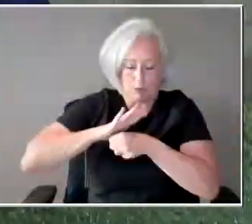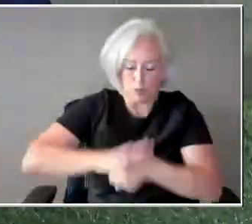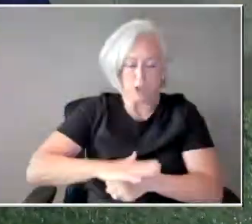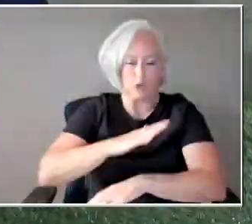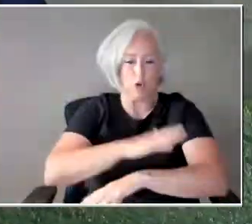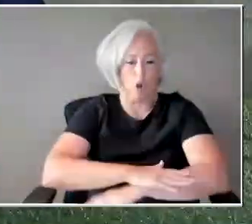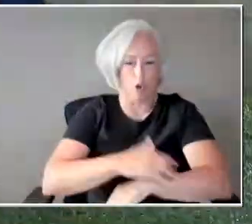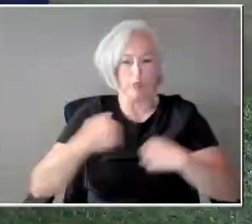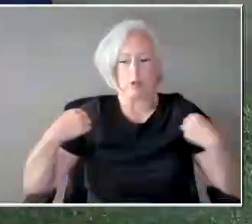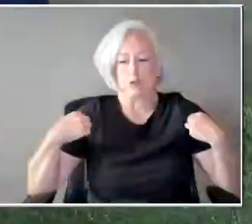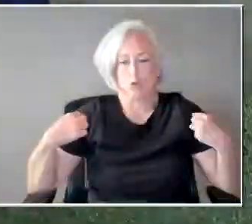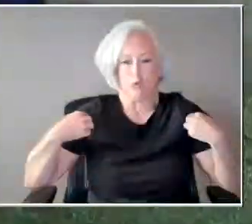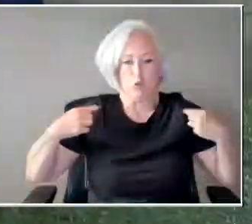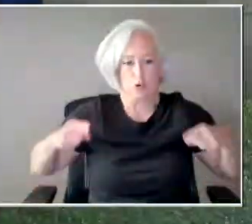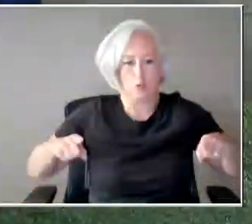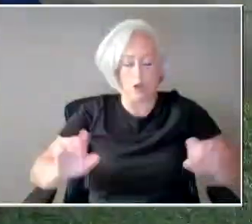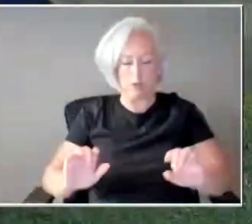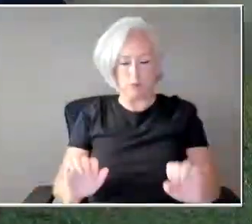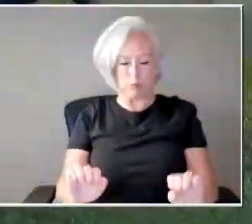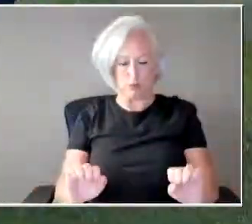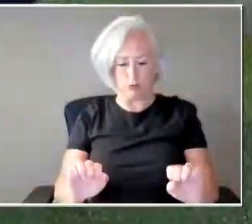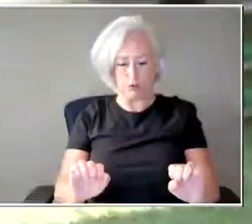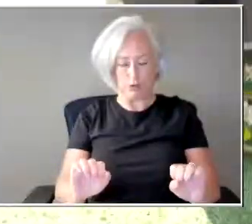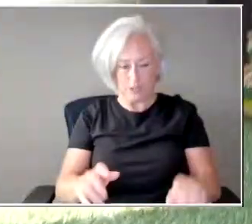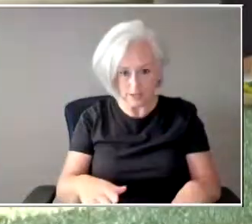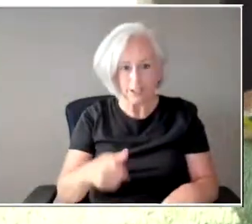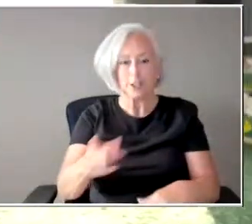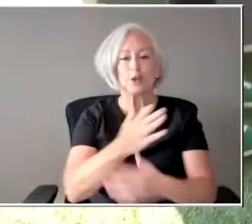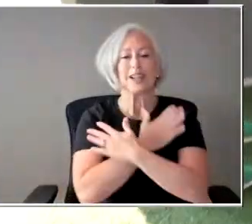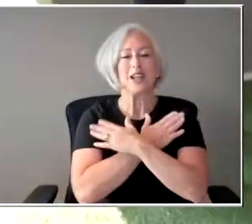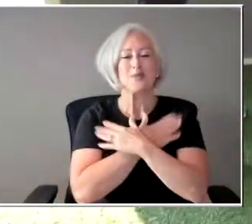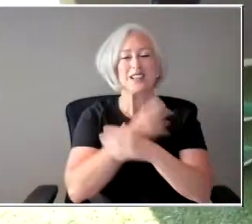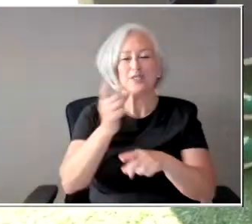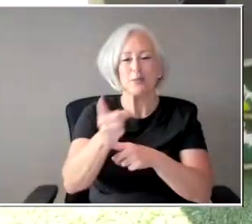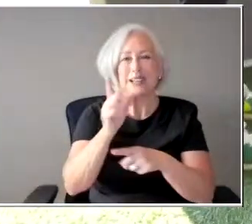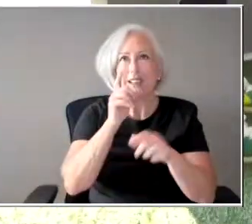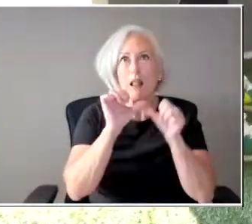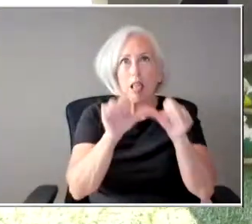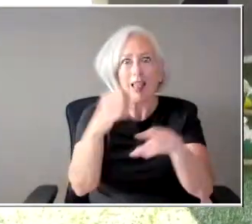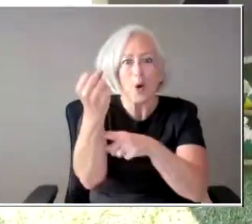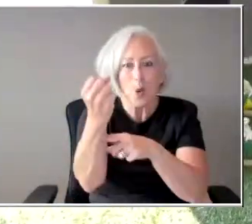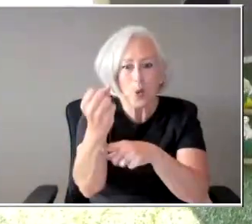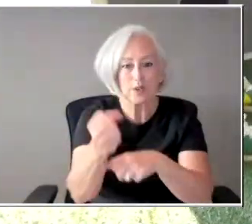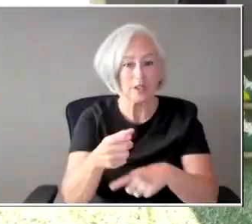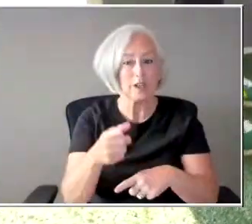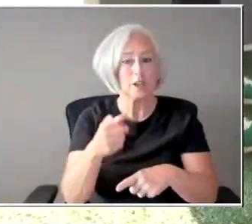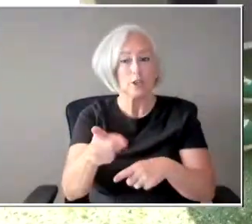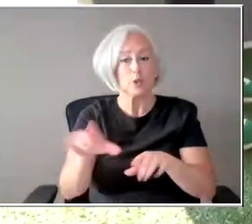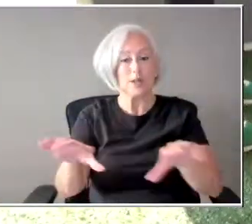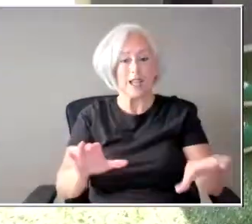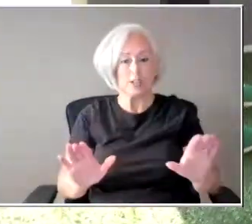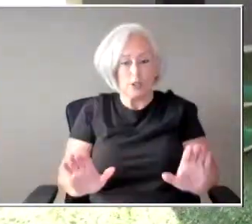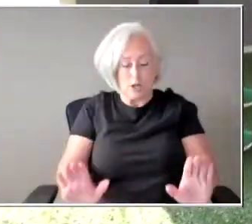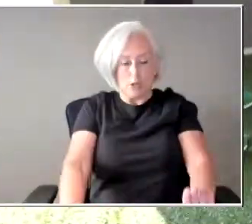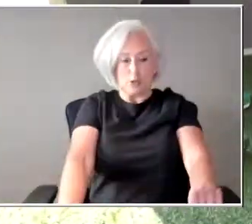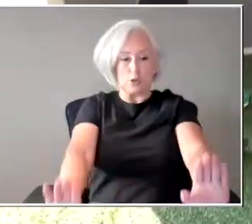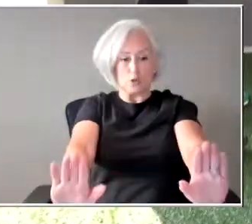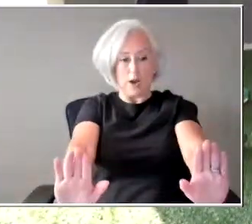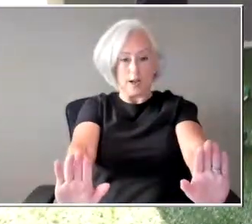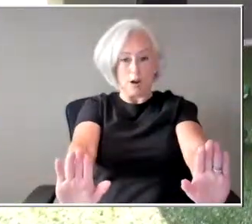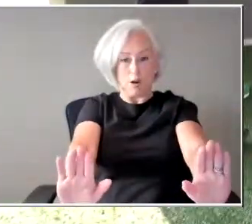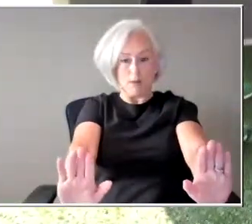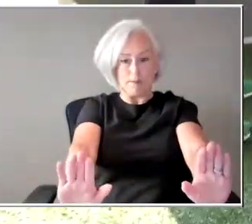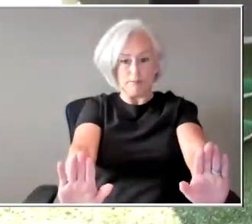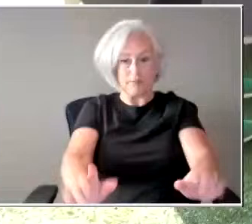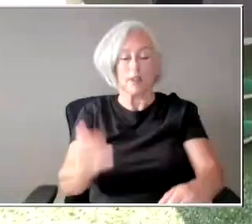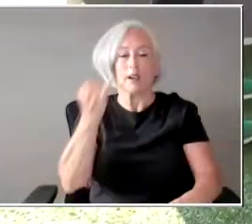Yeah, okay, so With yeah. him saying that, you can rest for a second so you're not just holding that. But you can also do a straight arm position plank. So with clients that do have shoulder